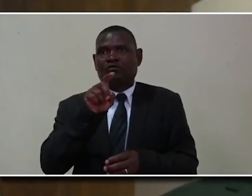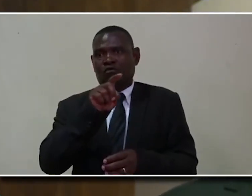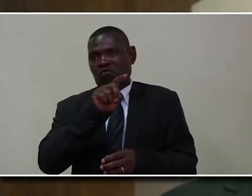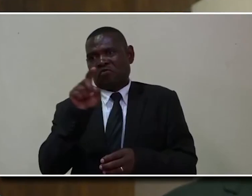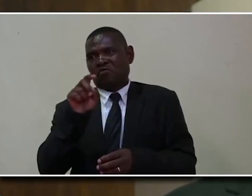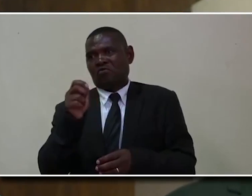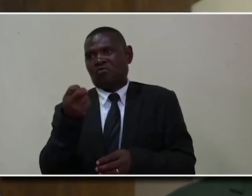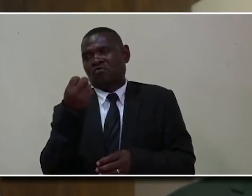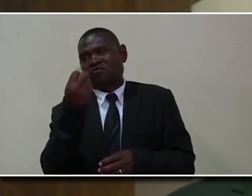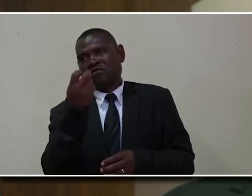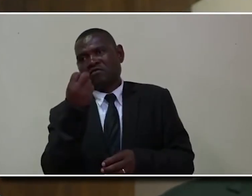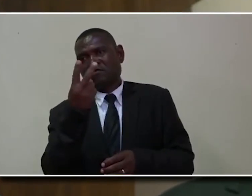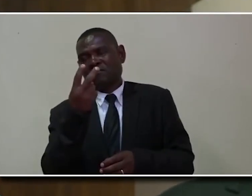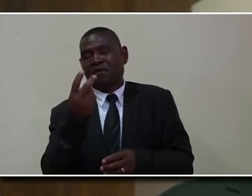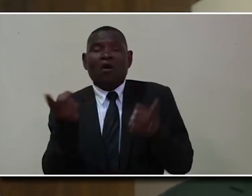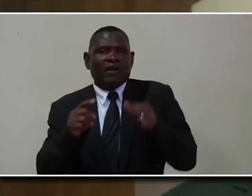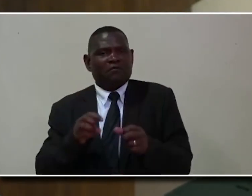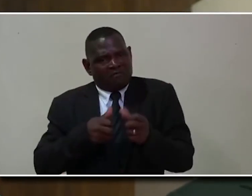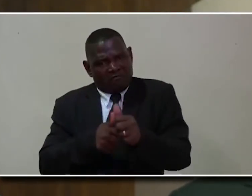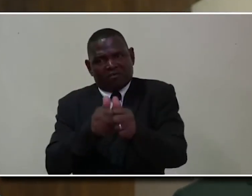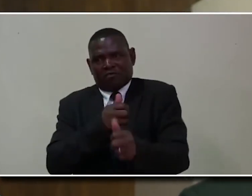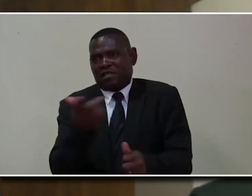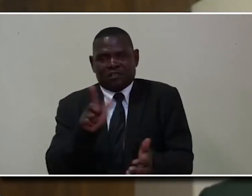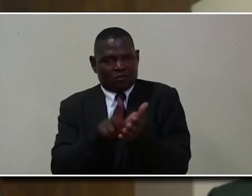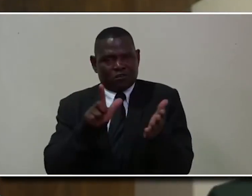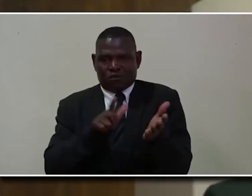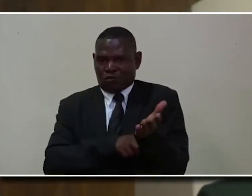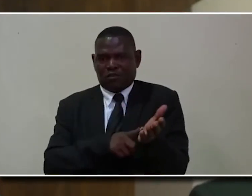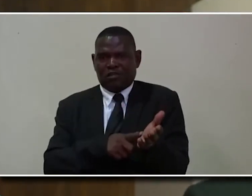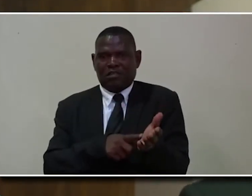1 to 12, when we apply those beatitudes seriously, we